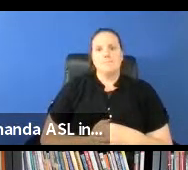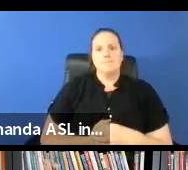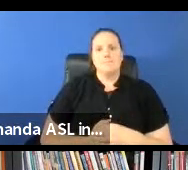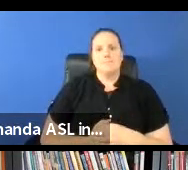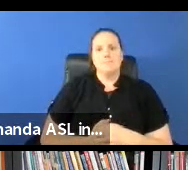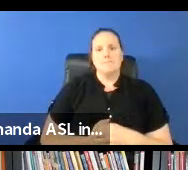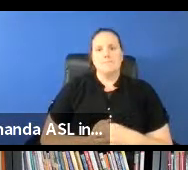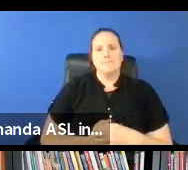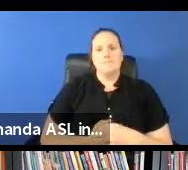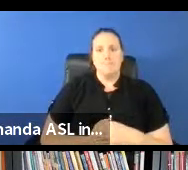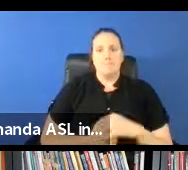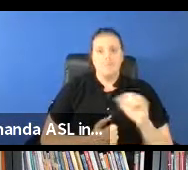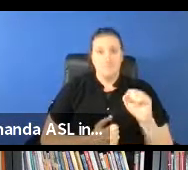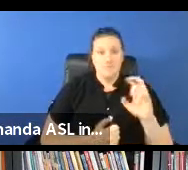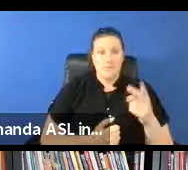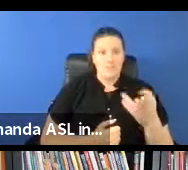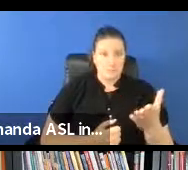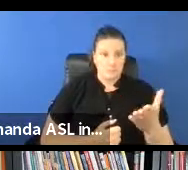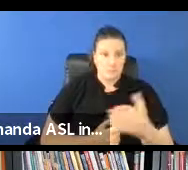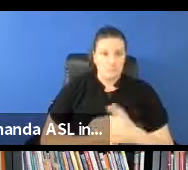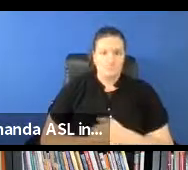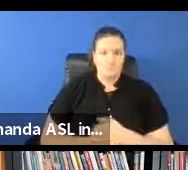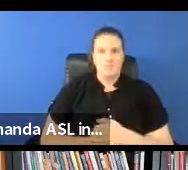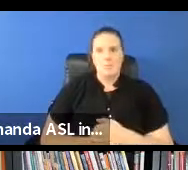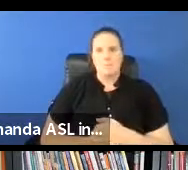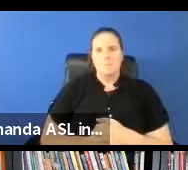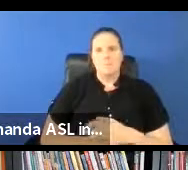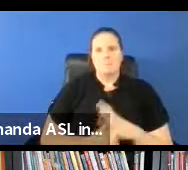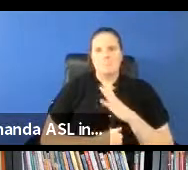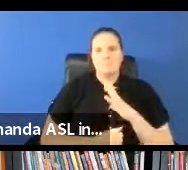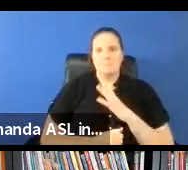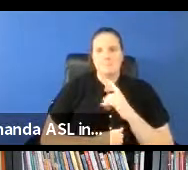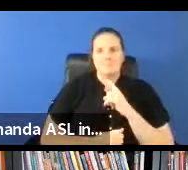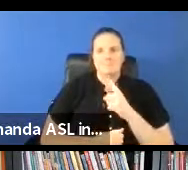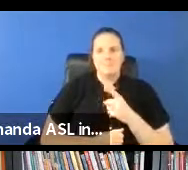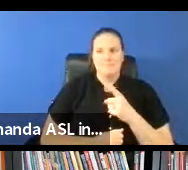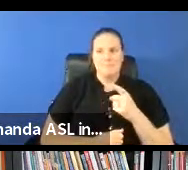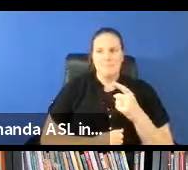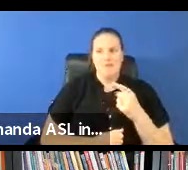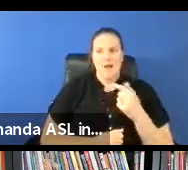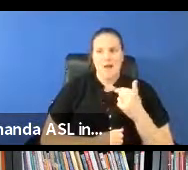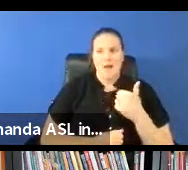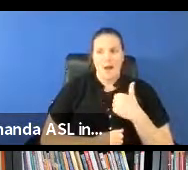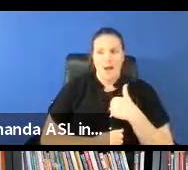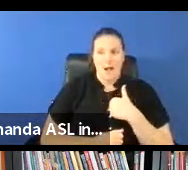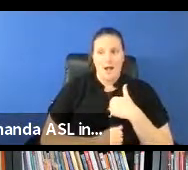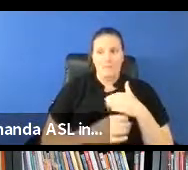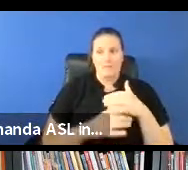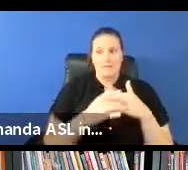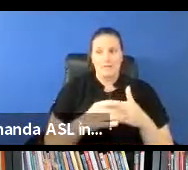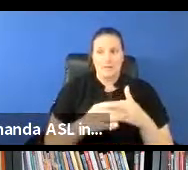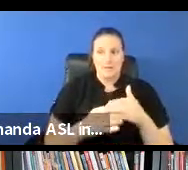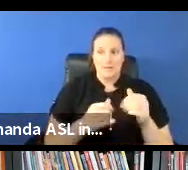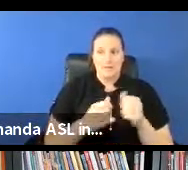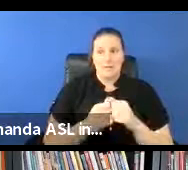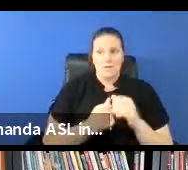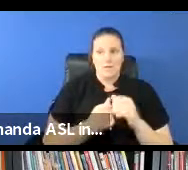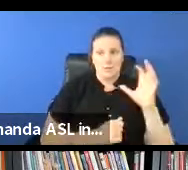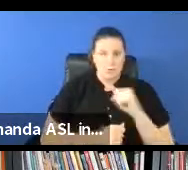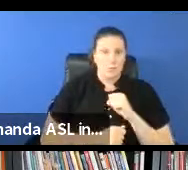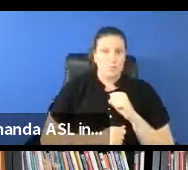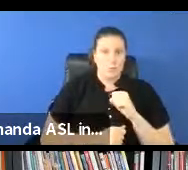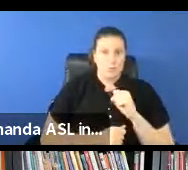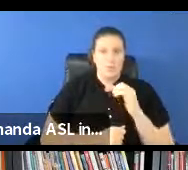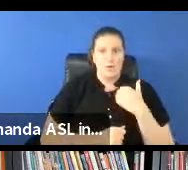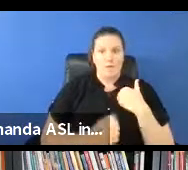So Sarah, you want to jump in on that? Sure. I think I'm leading with assume we're going to